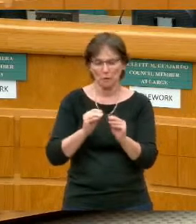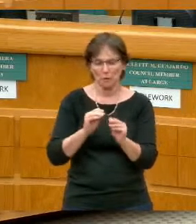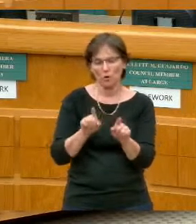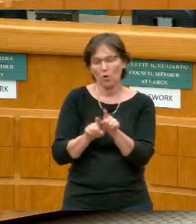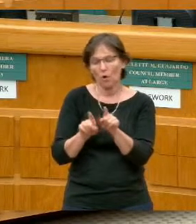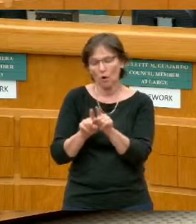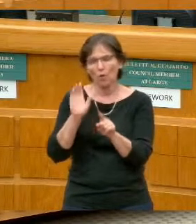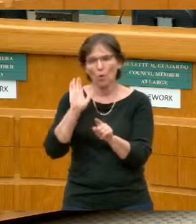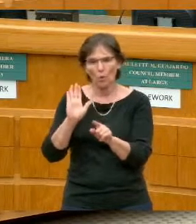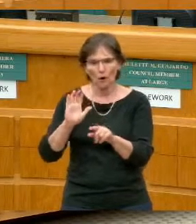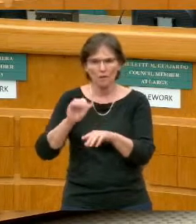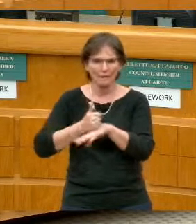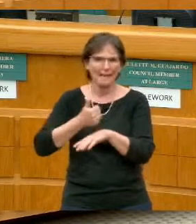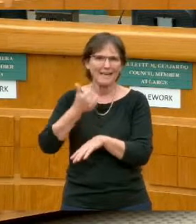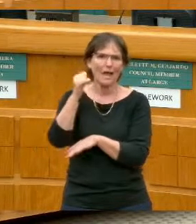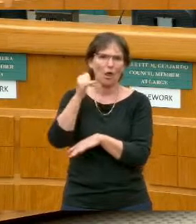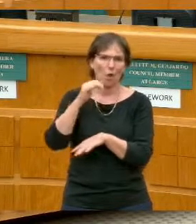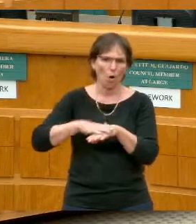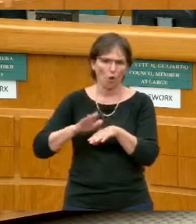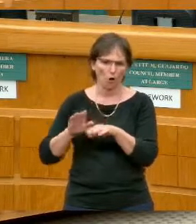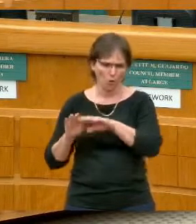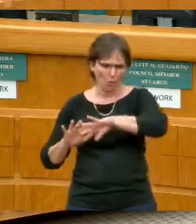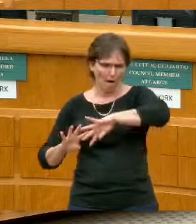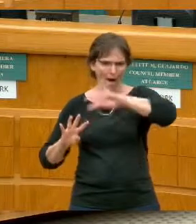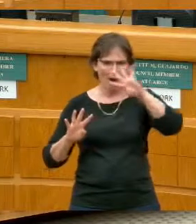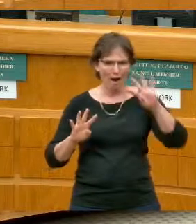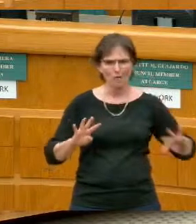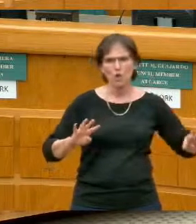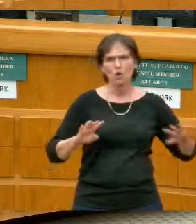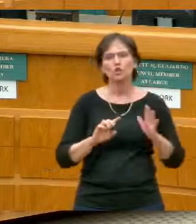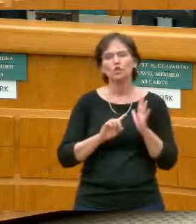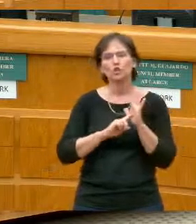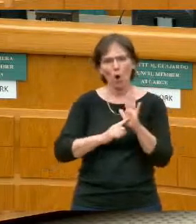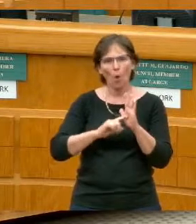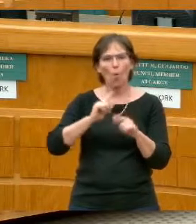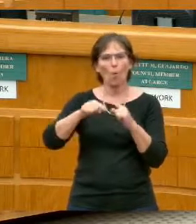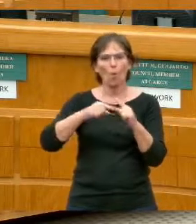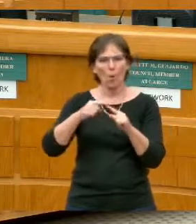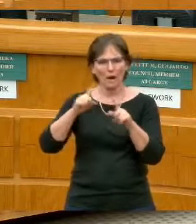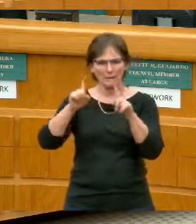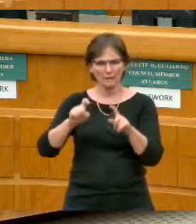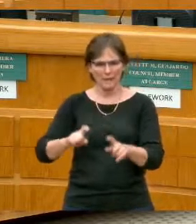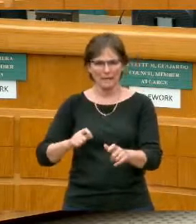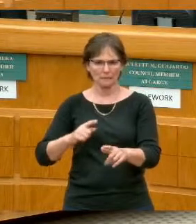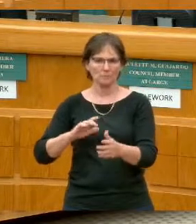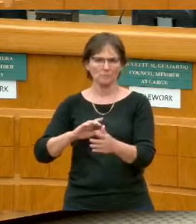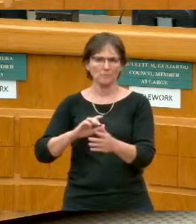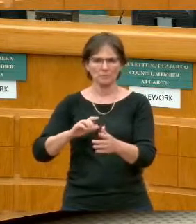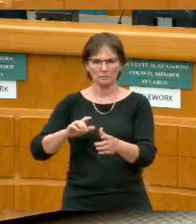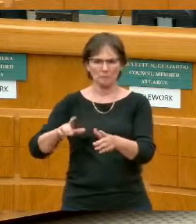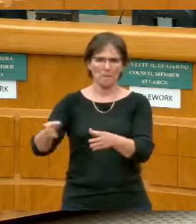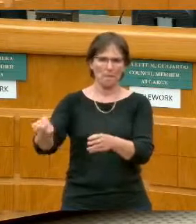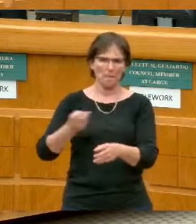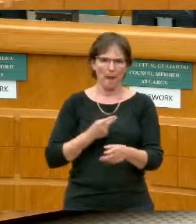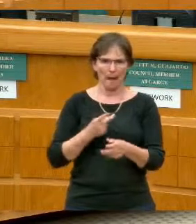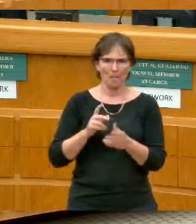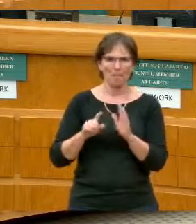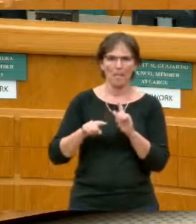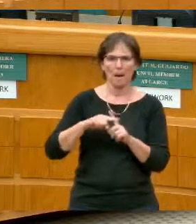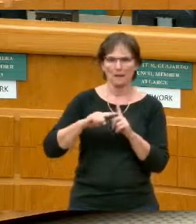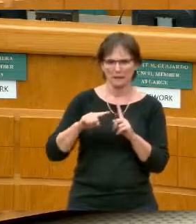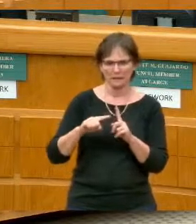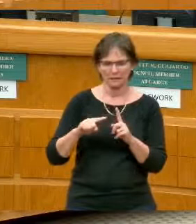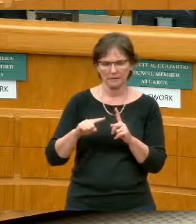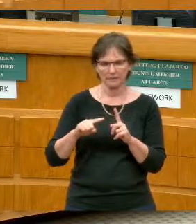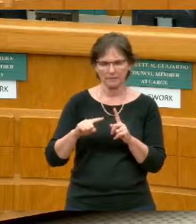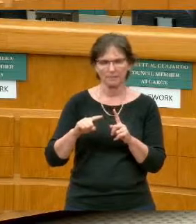of the number of older positive cases from what you hear me sometimes refer to as state data dump numbers versus the health